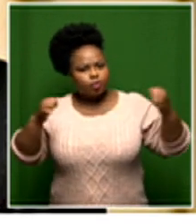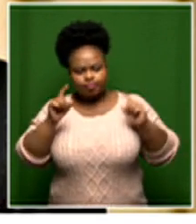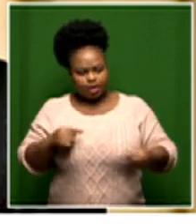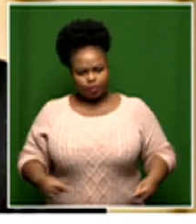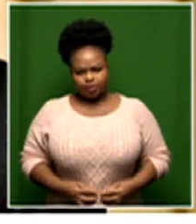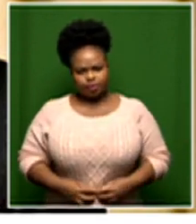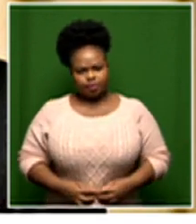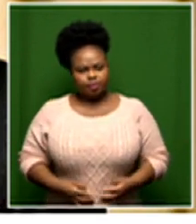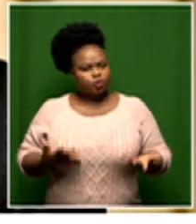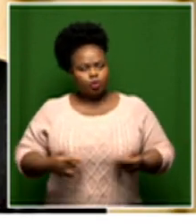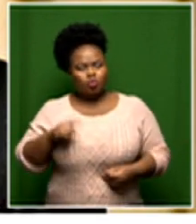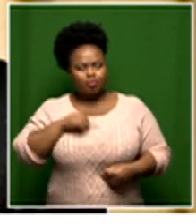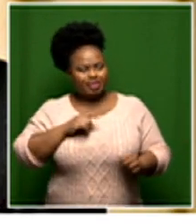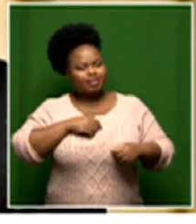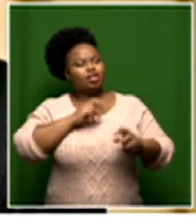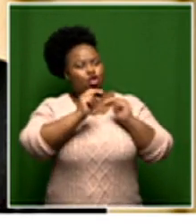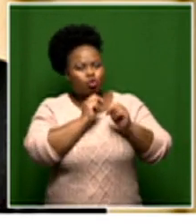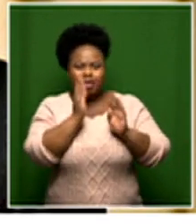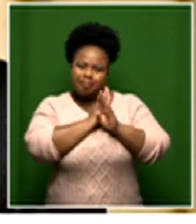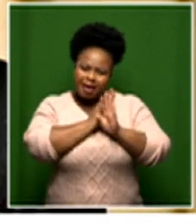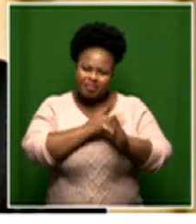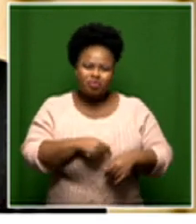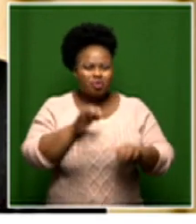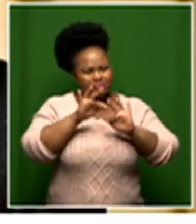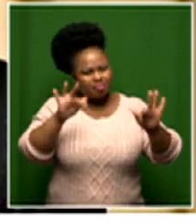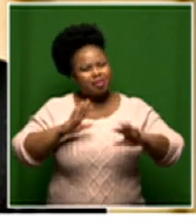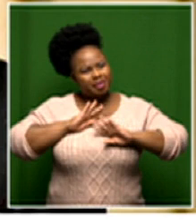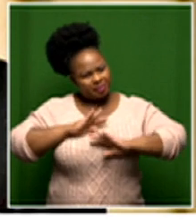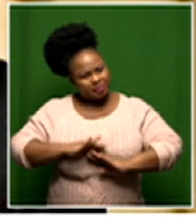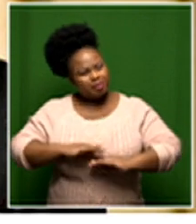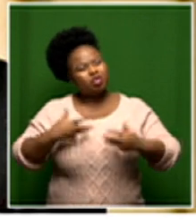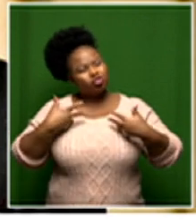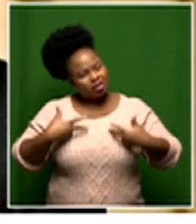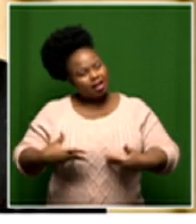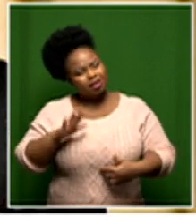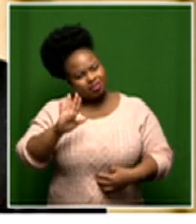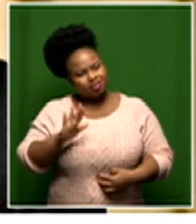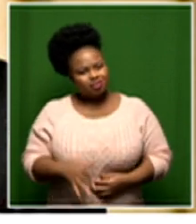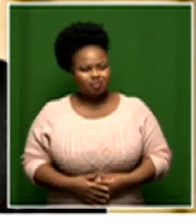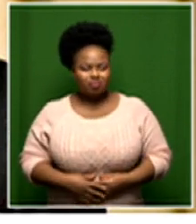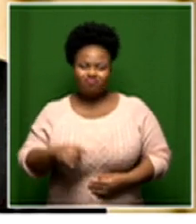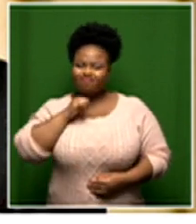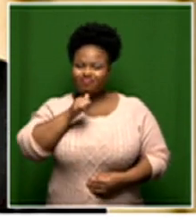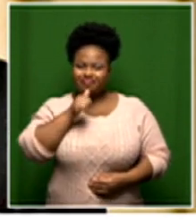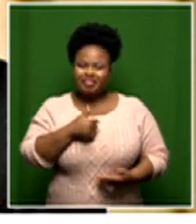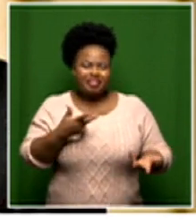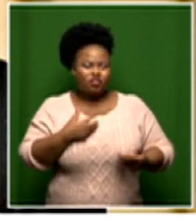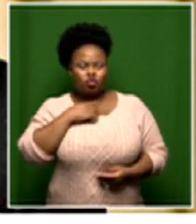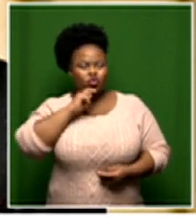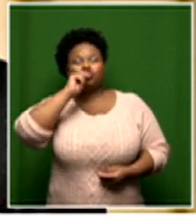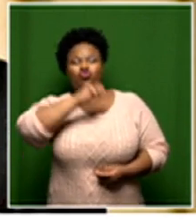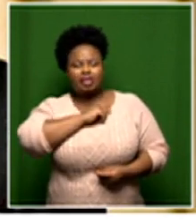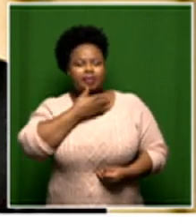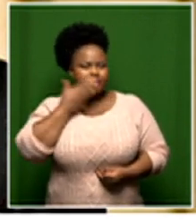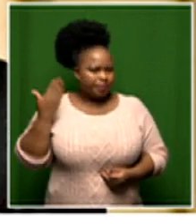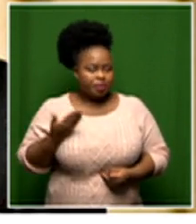You never do that. So I think that people must just calm down. Even if they undermine the work we do,